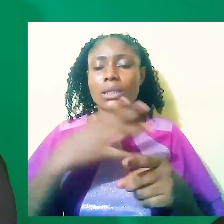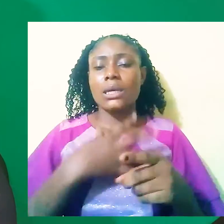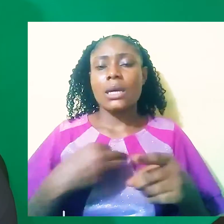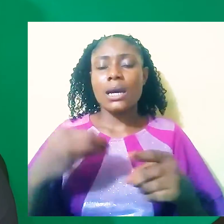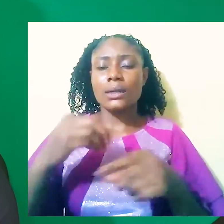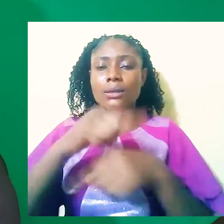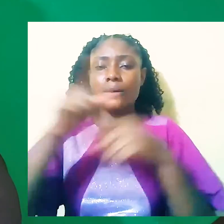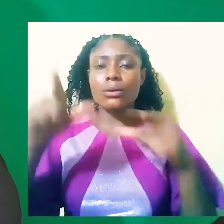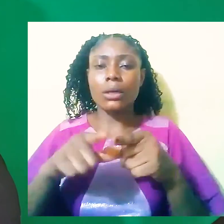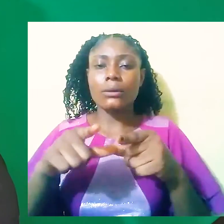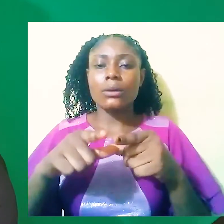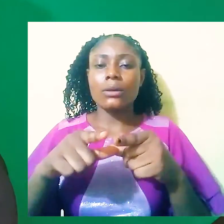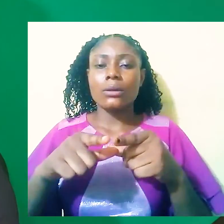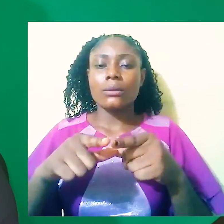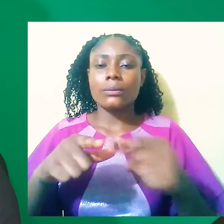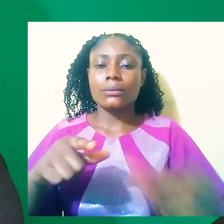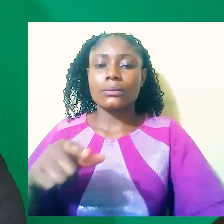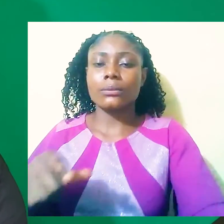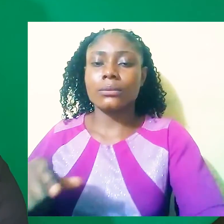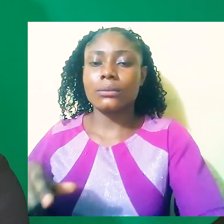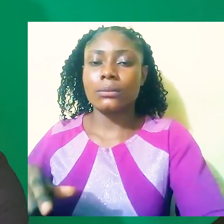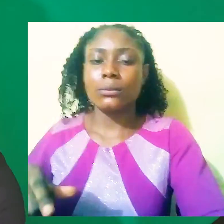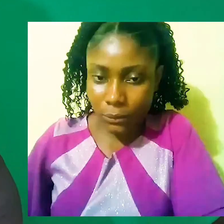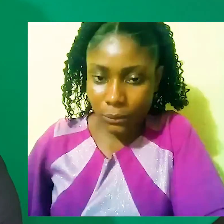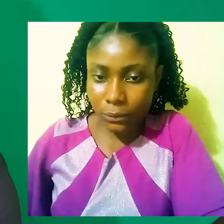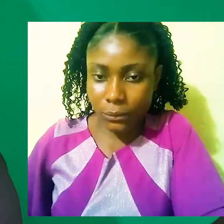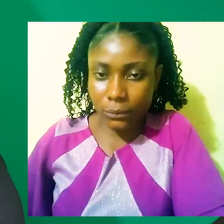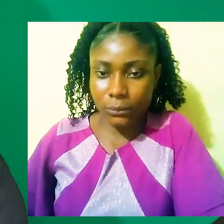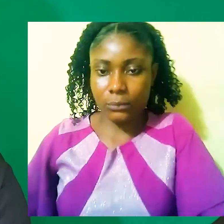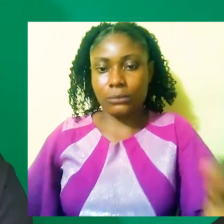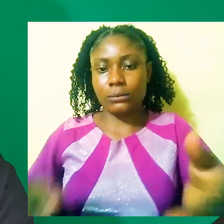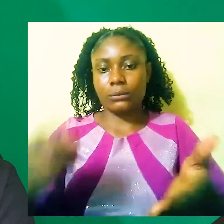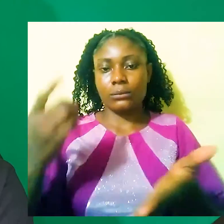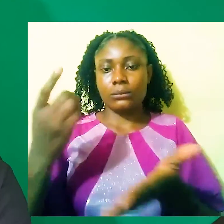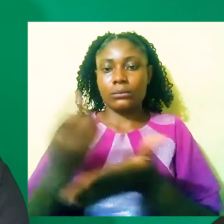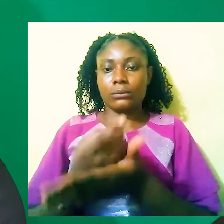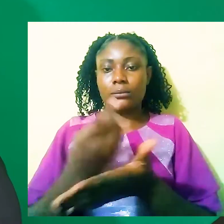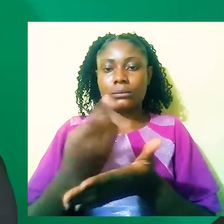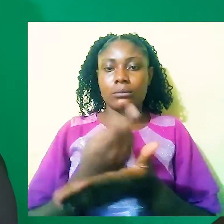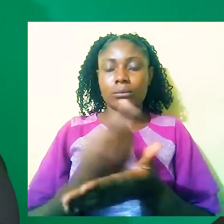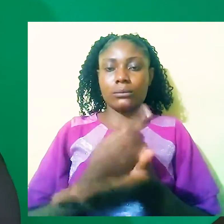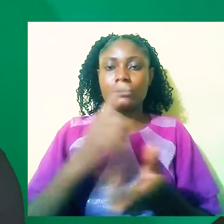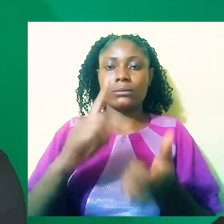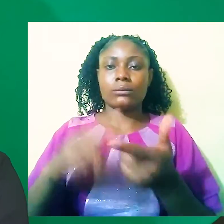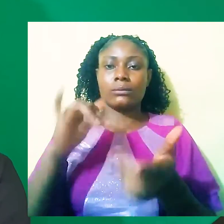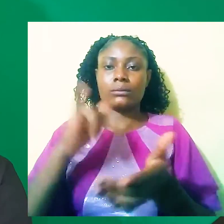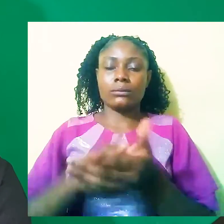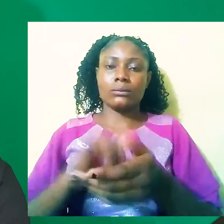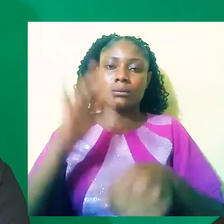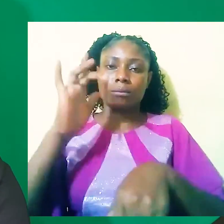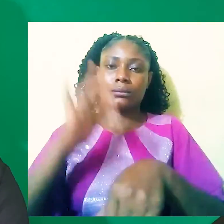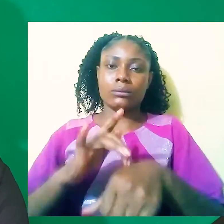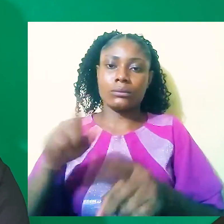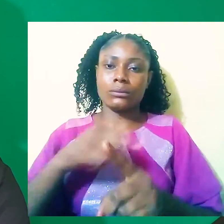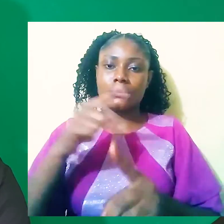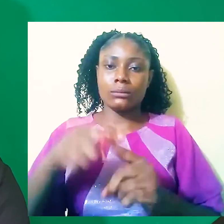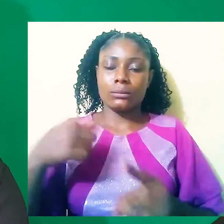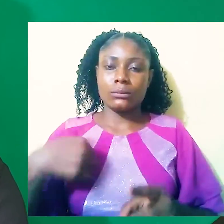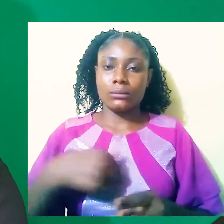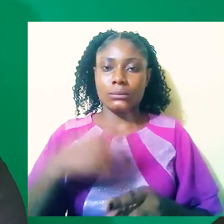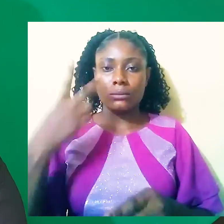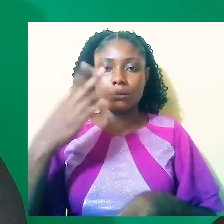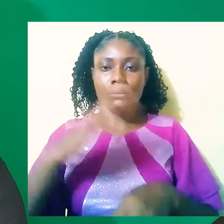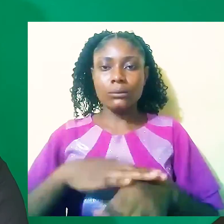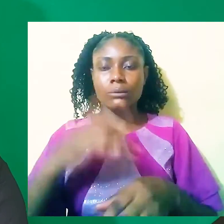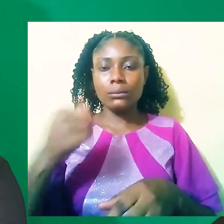we talk about sign languages and indigenous sign languages for that matter. So we narrow down our discussion to